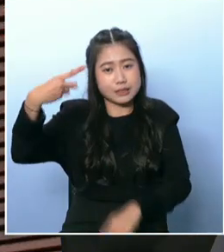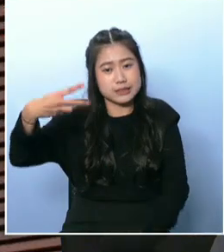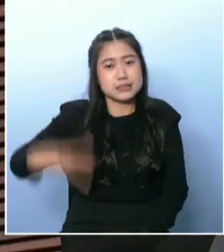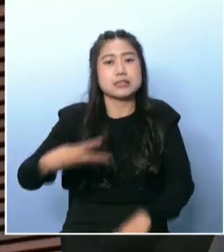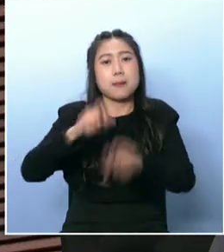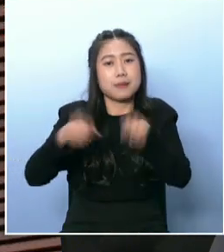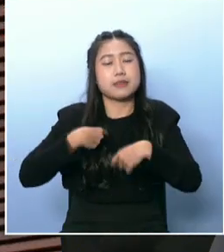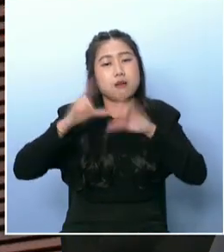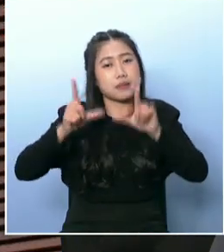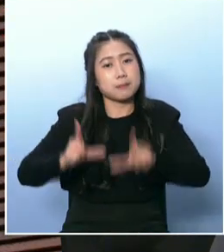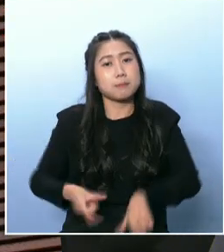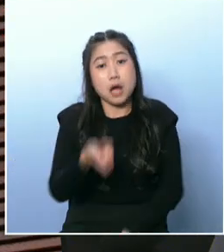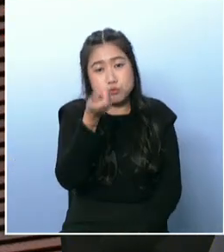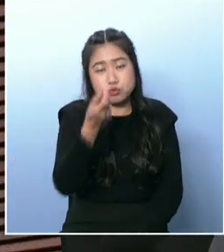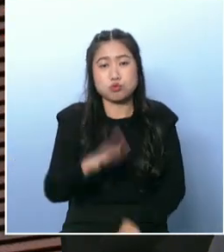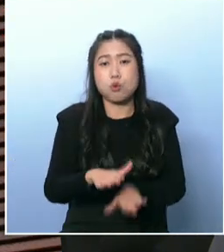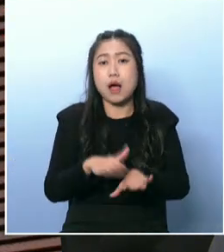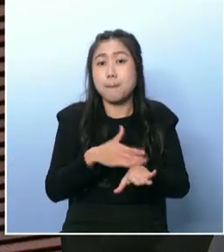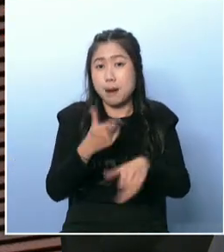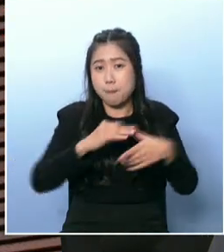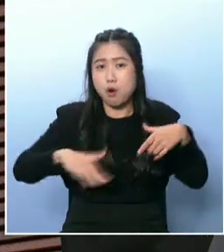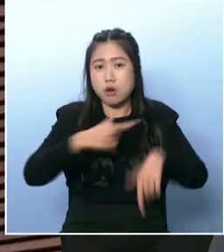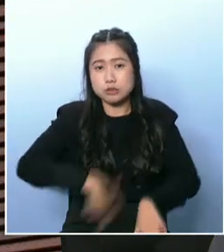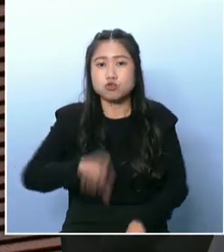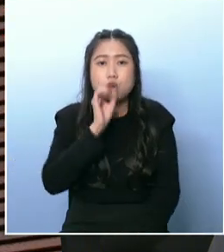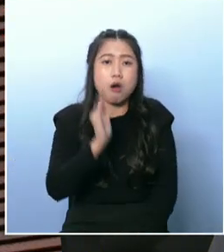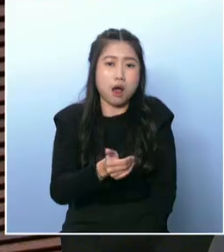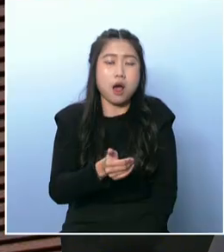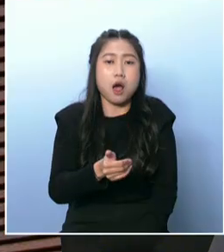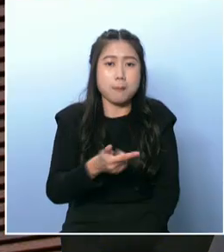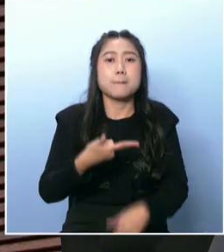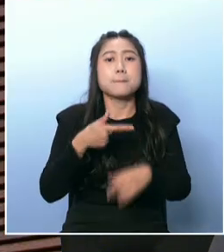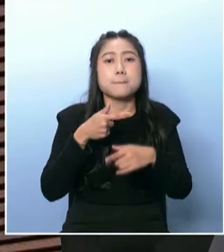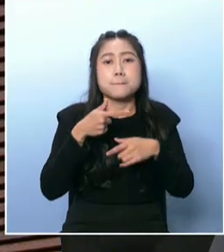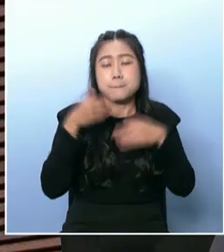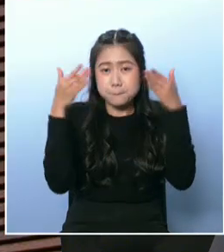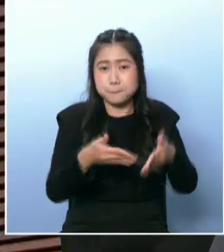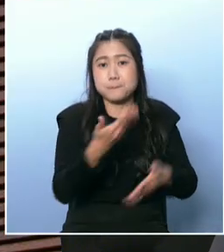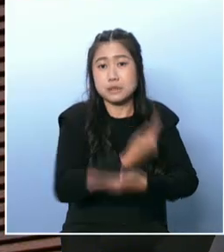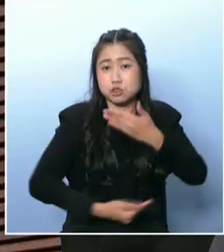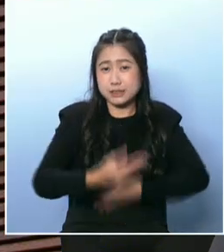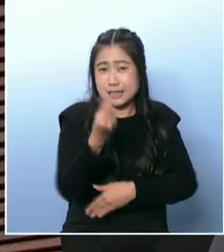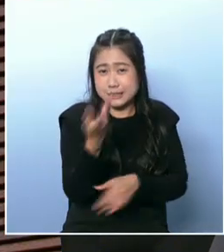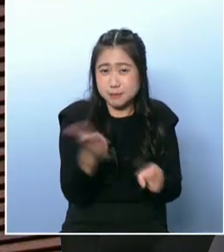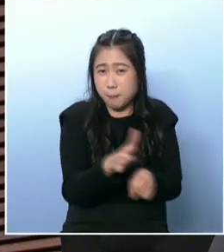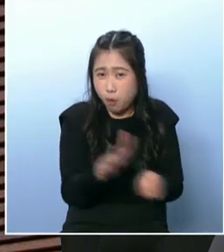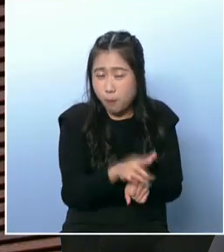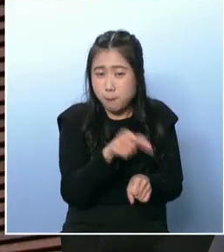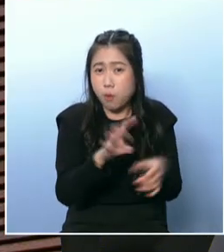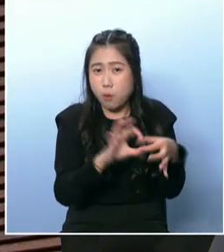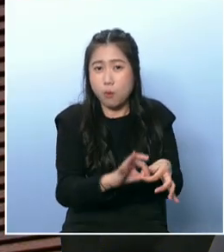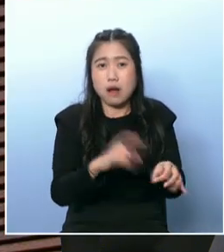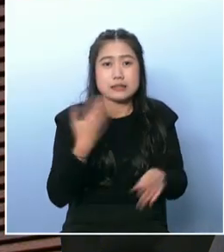Well, I'll try to take the first three questions from Ms. Kong. Ms. Kong has pointed out very rightly, for the